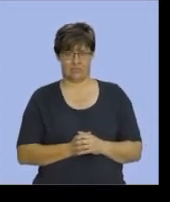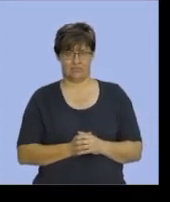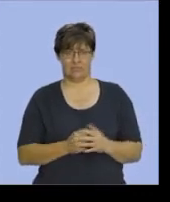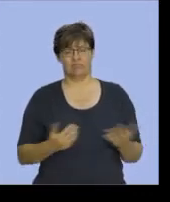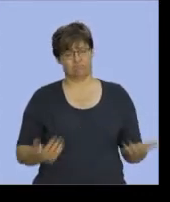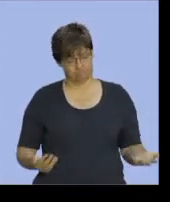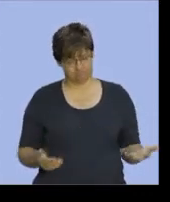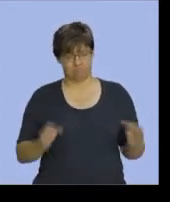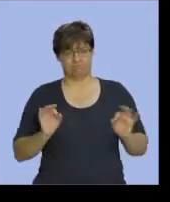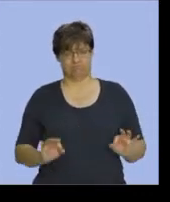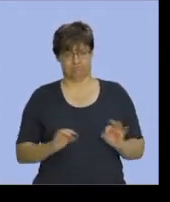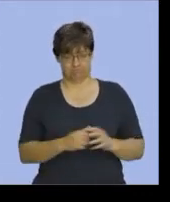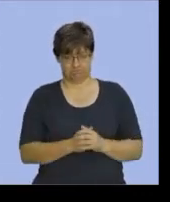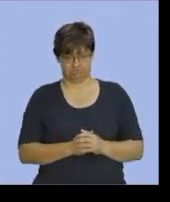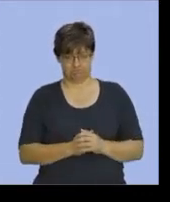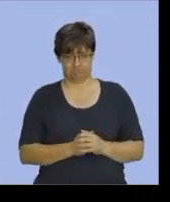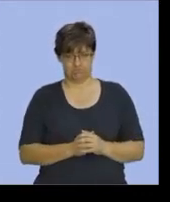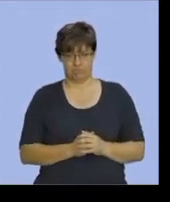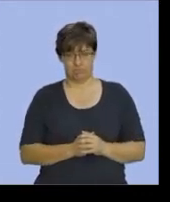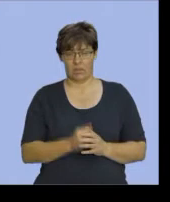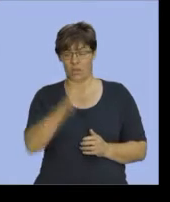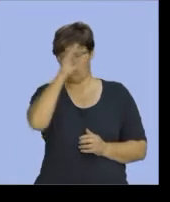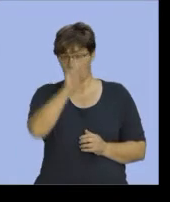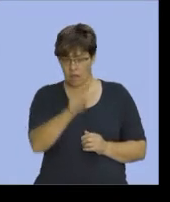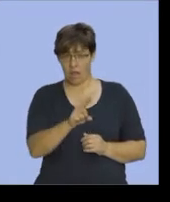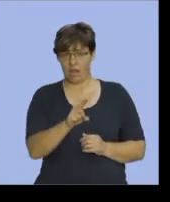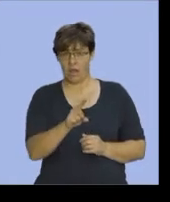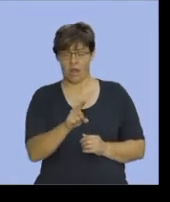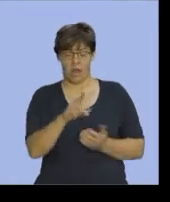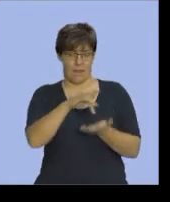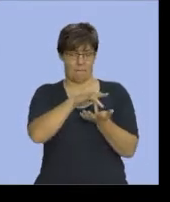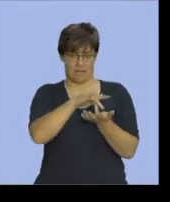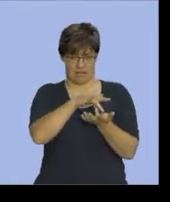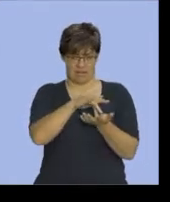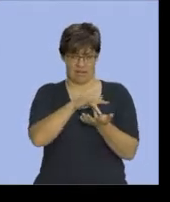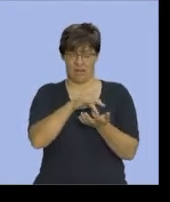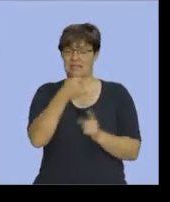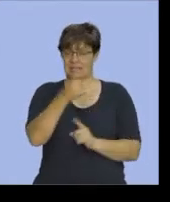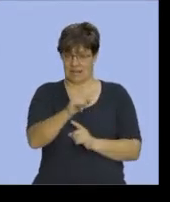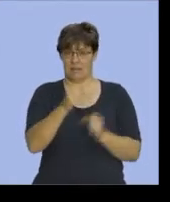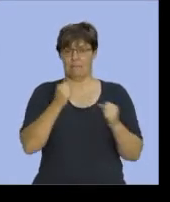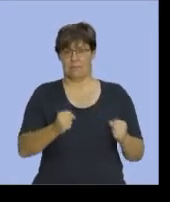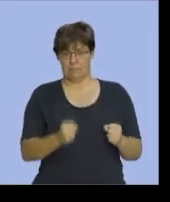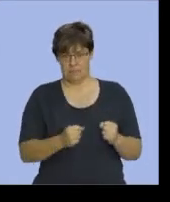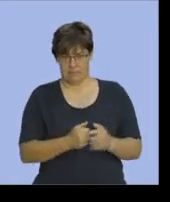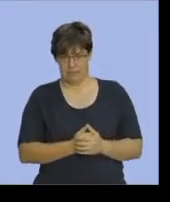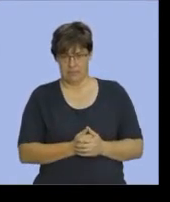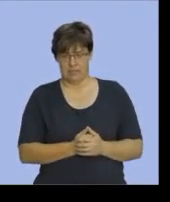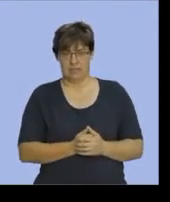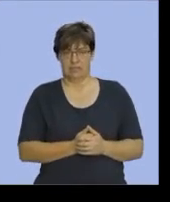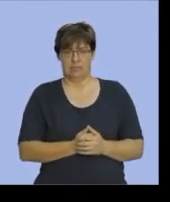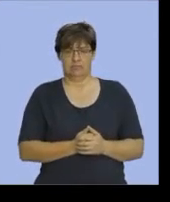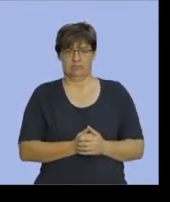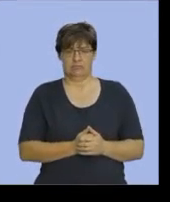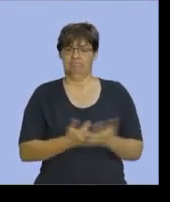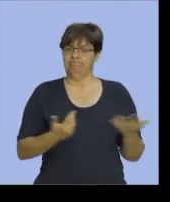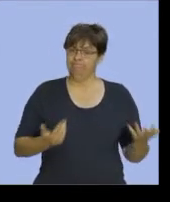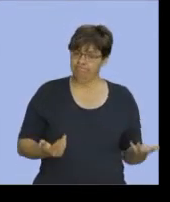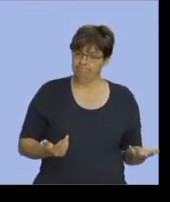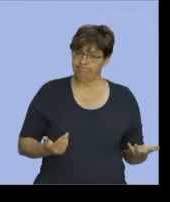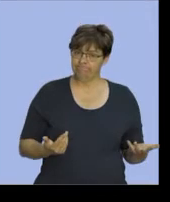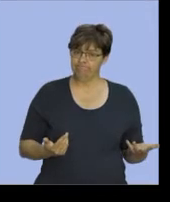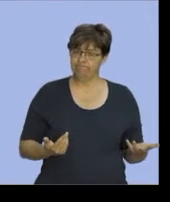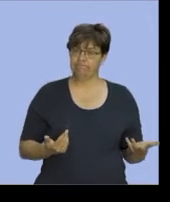label there does the trick. Remember also our origin is still there by the center.